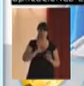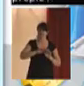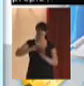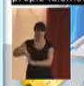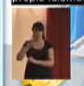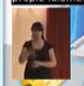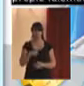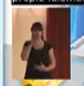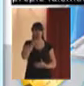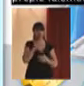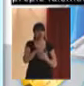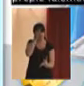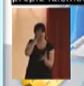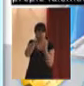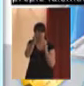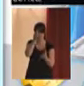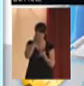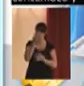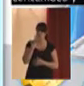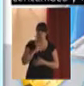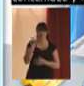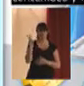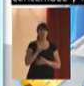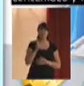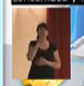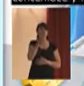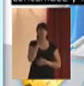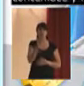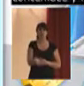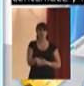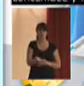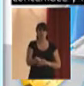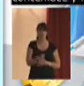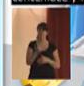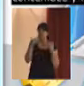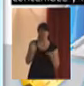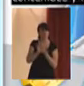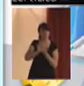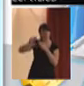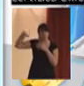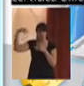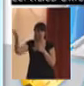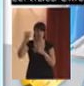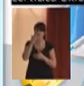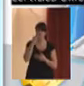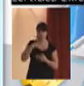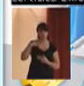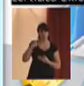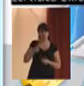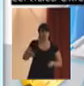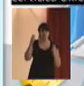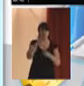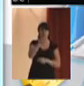On the other hand, also the content and the data can come from external services,